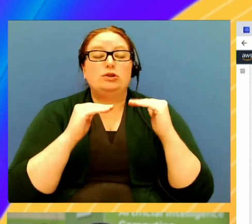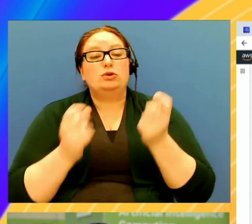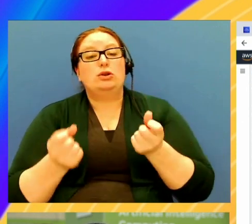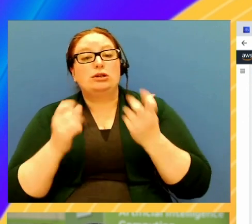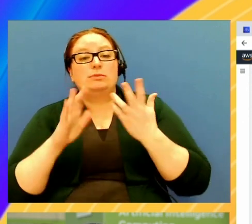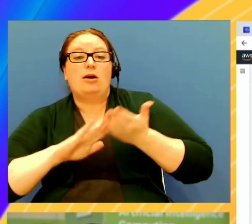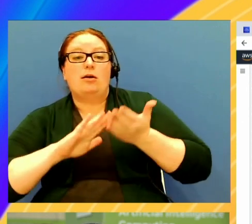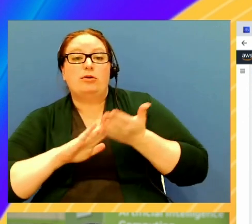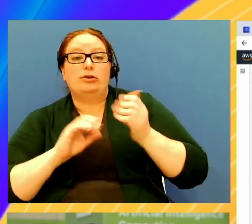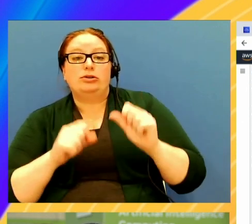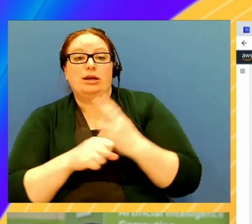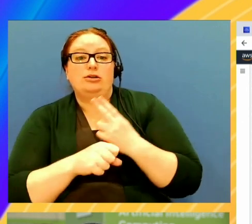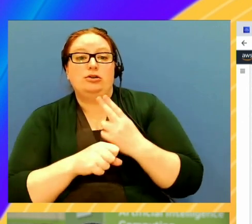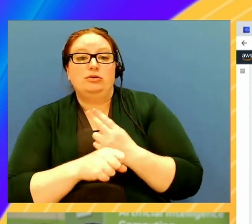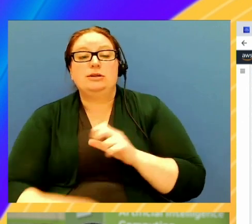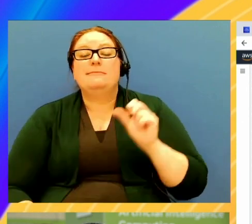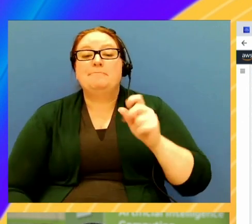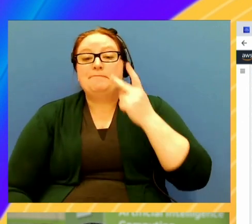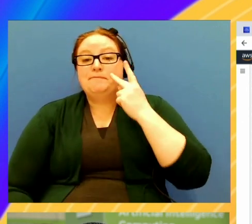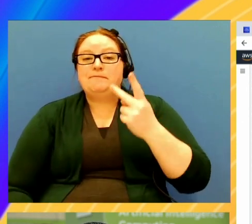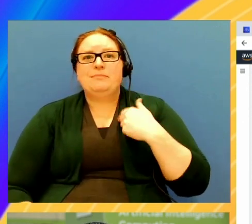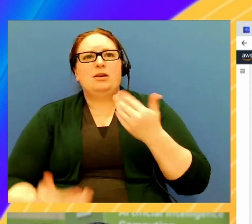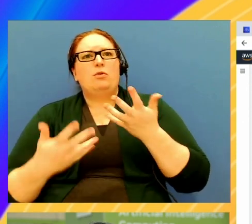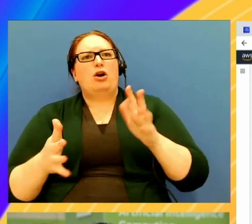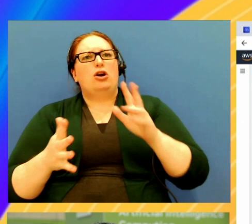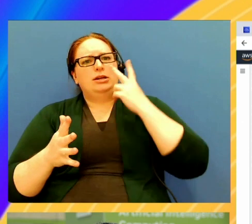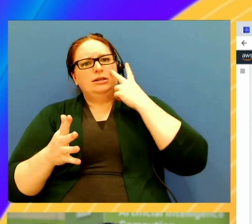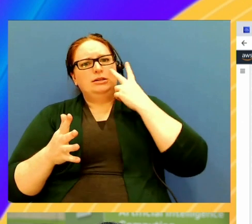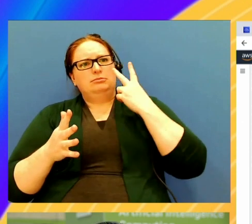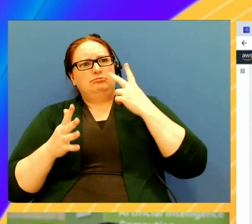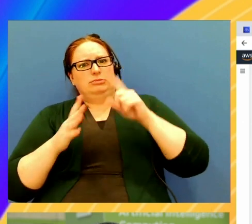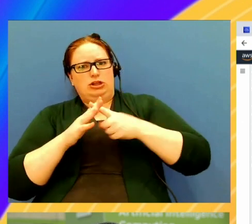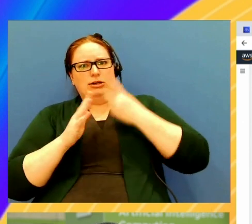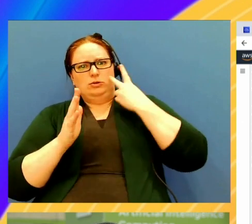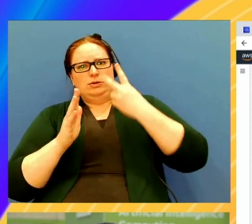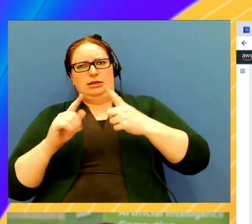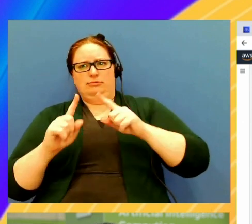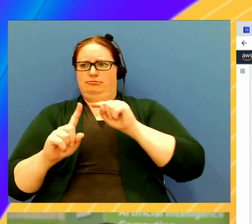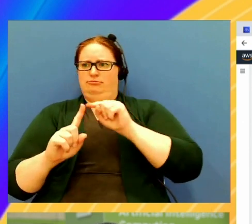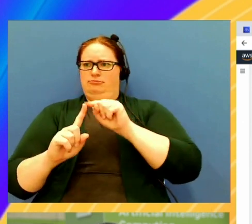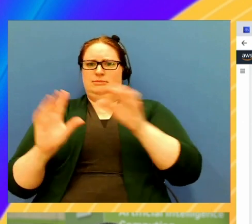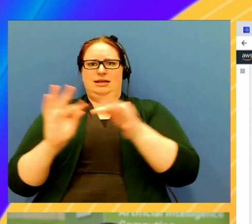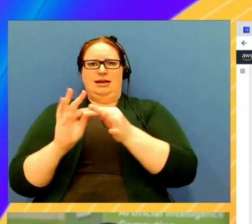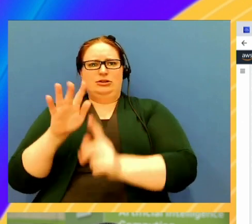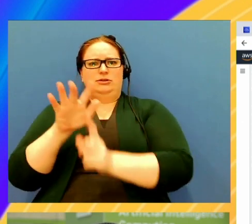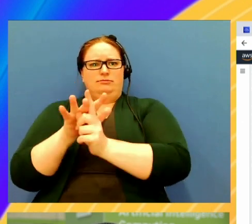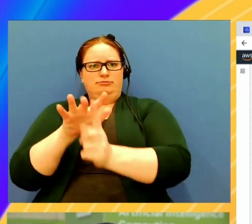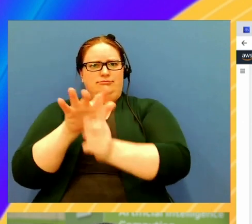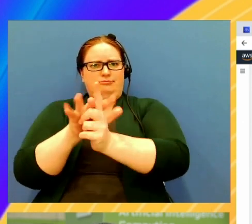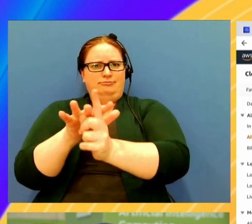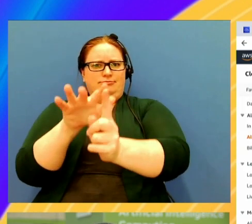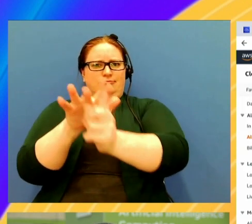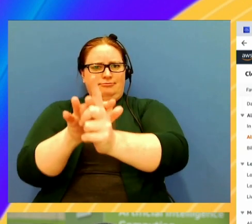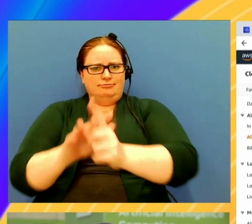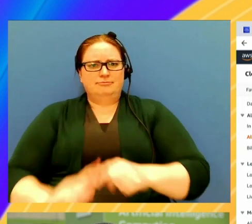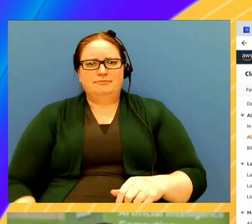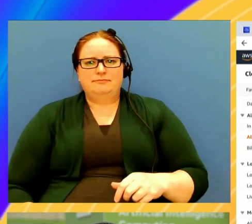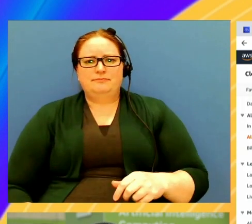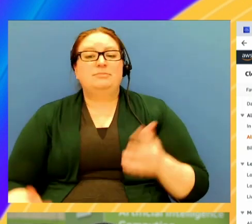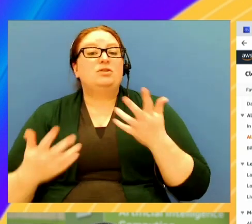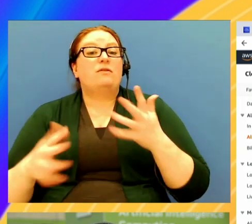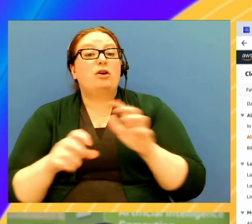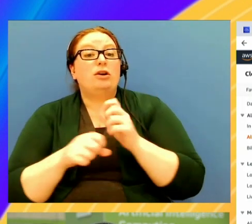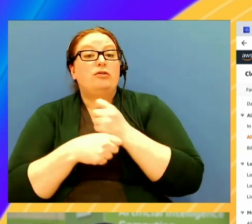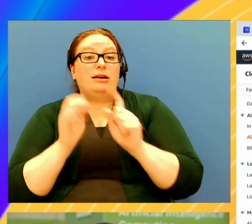play with. And as you can see here, we are already starting to see the connections popping up in the custom metrics tab here. Okay. So I've already created an alarm for